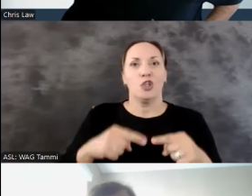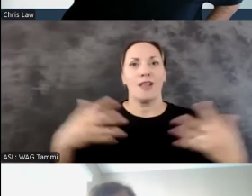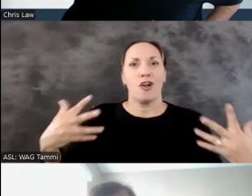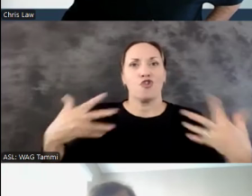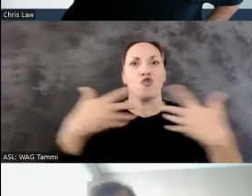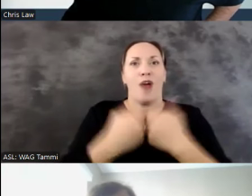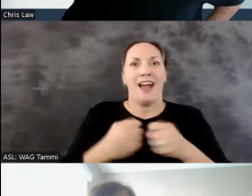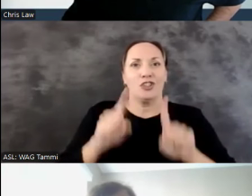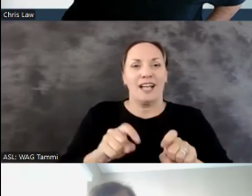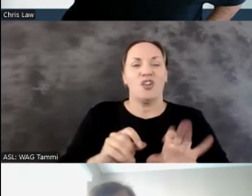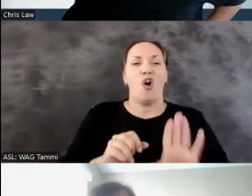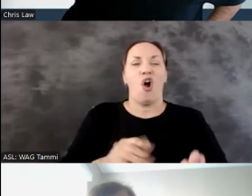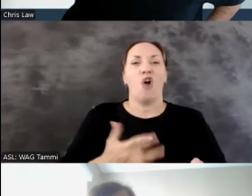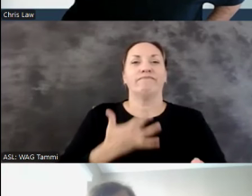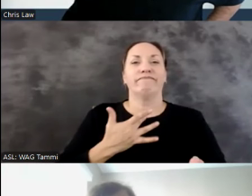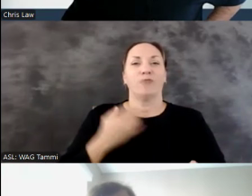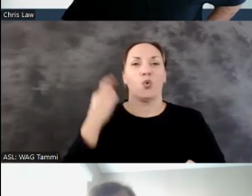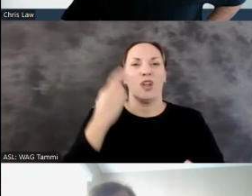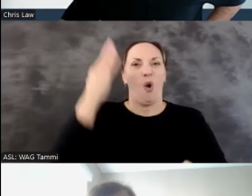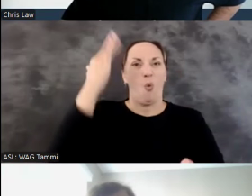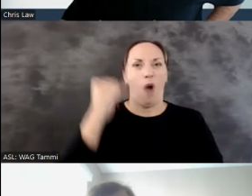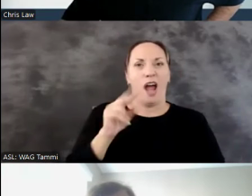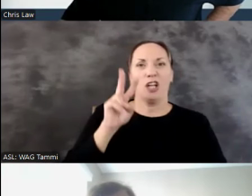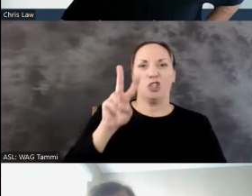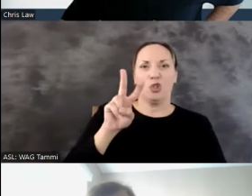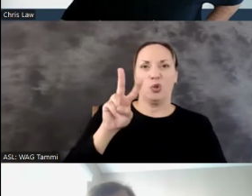scored 2.5 stars is because